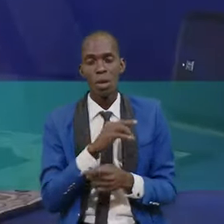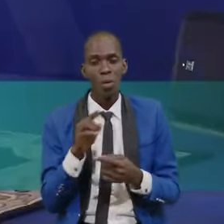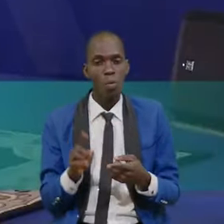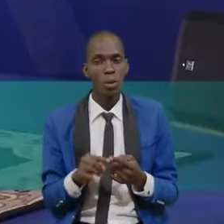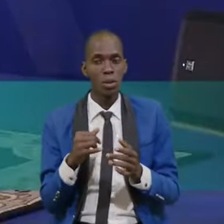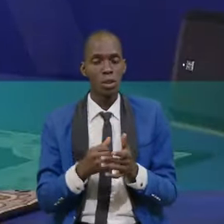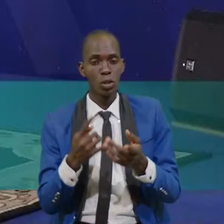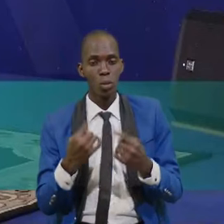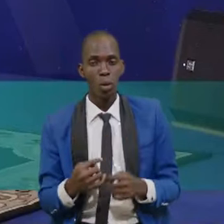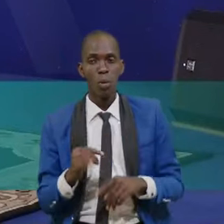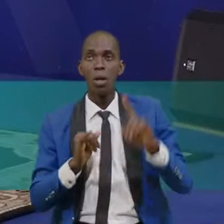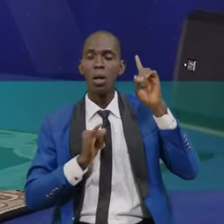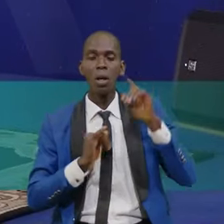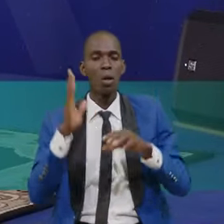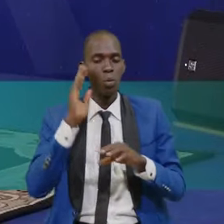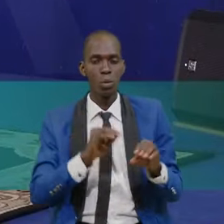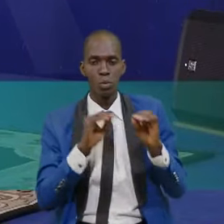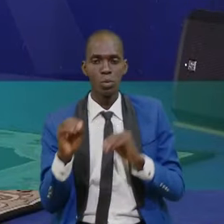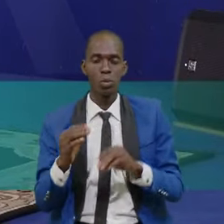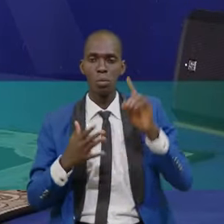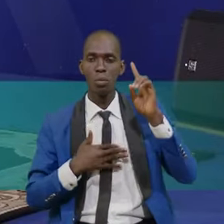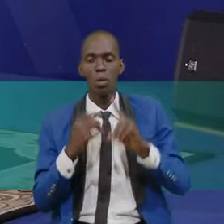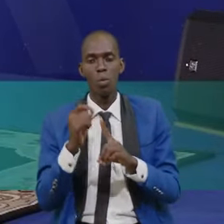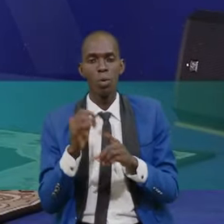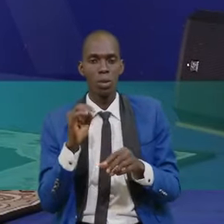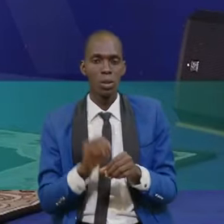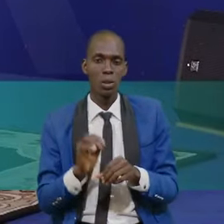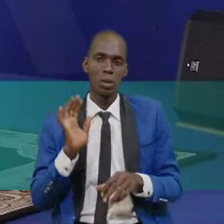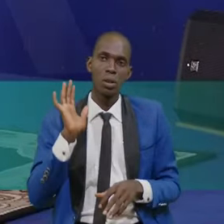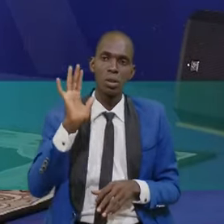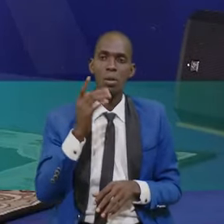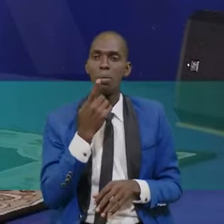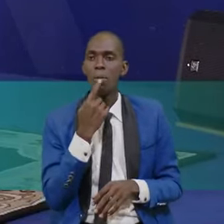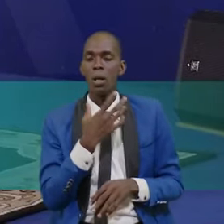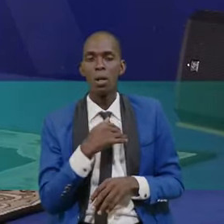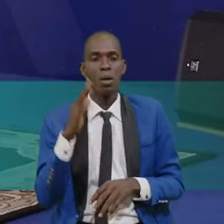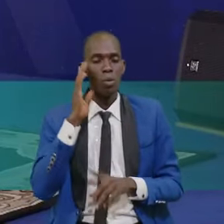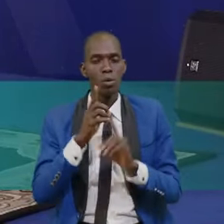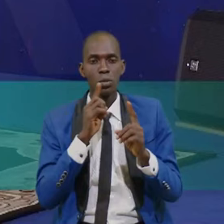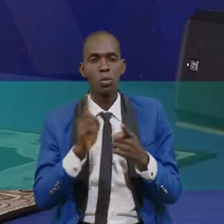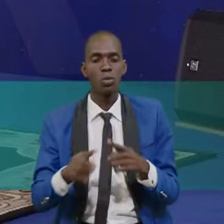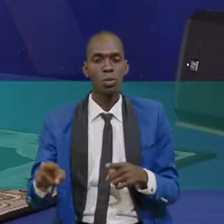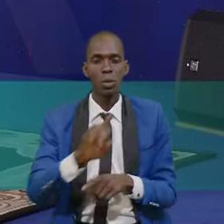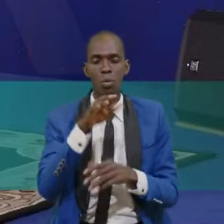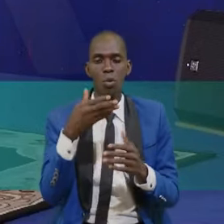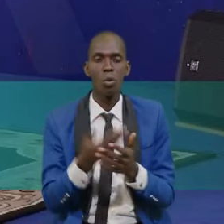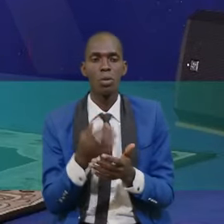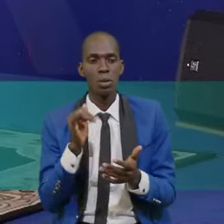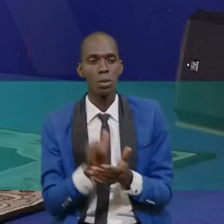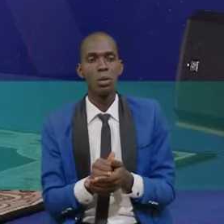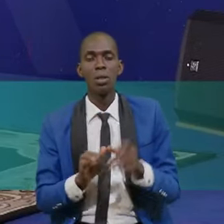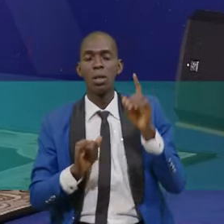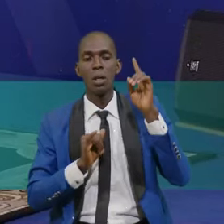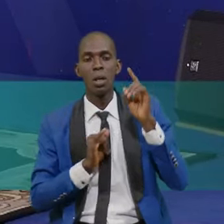my words in his mouth, and he shall speak unto them all that I